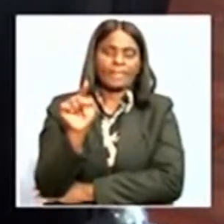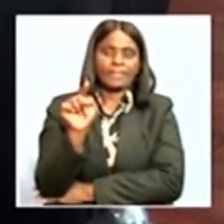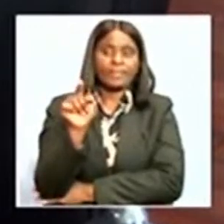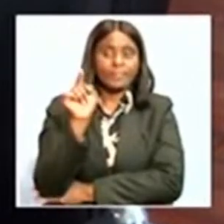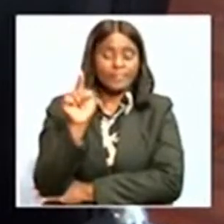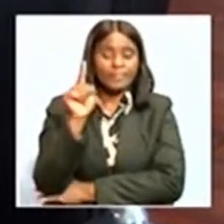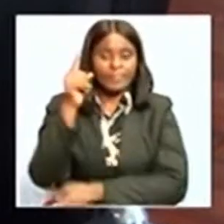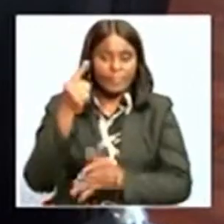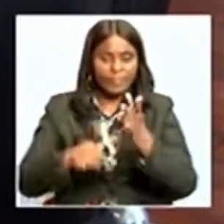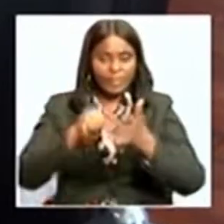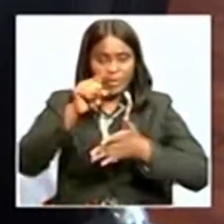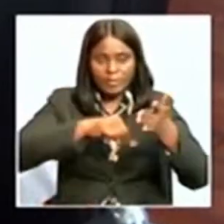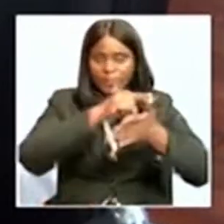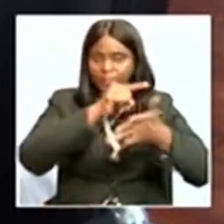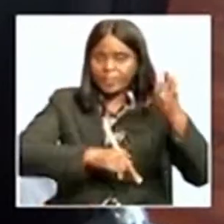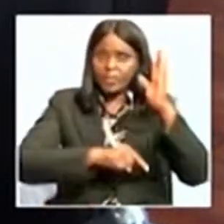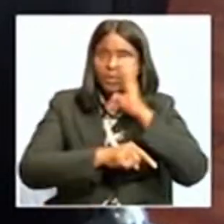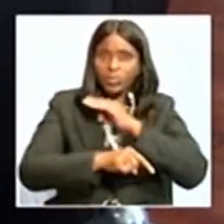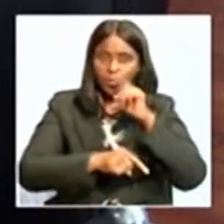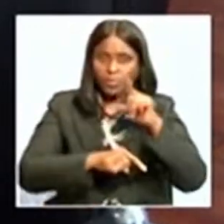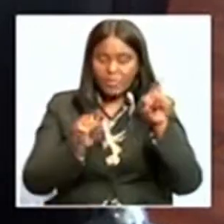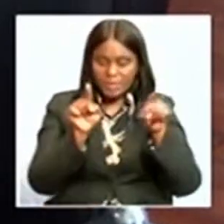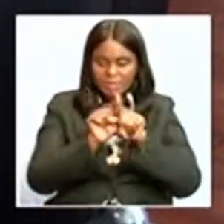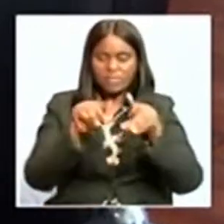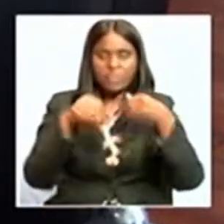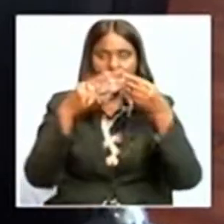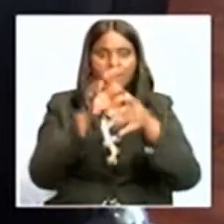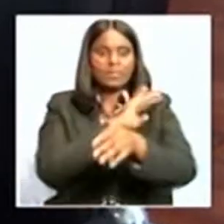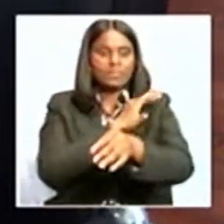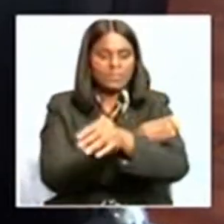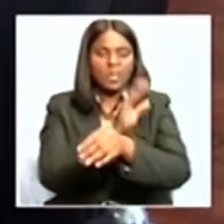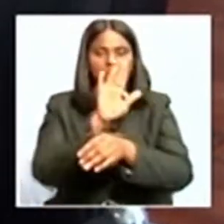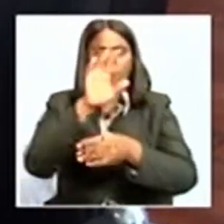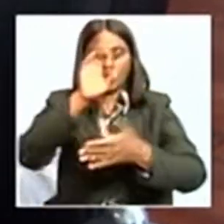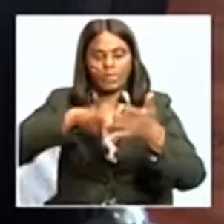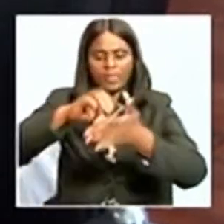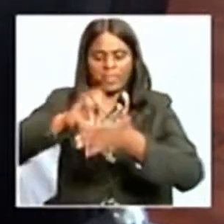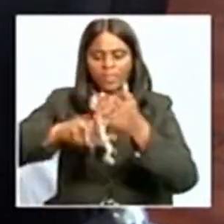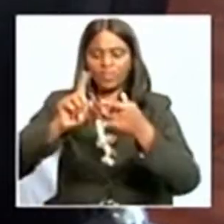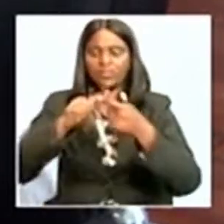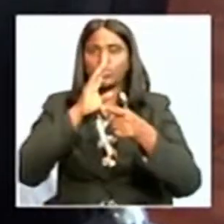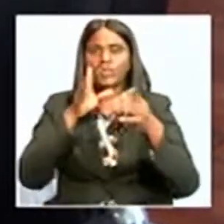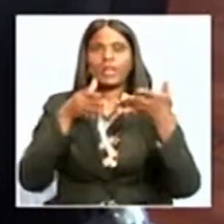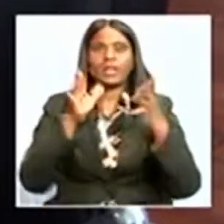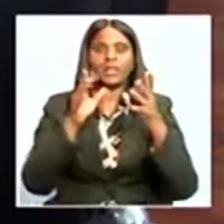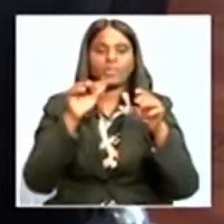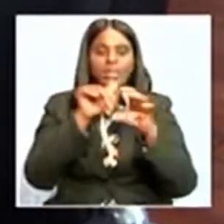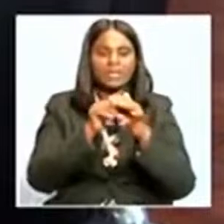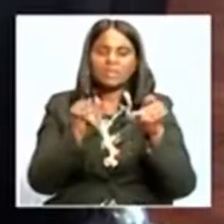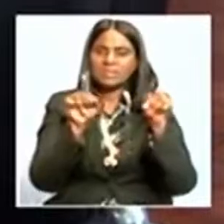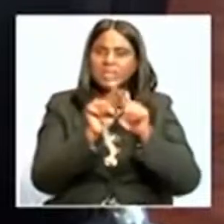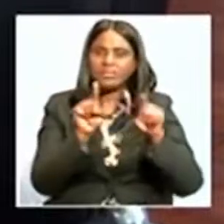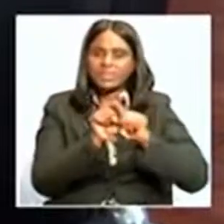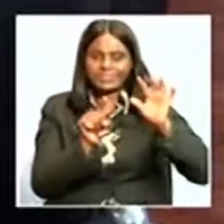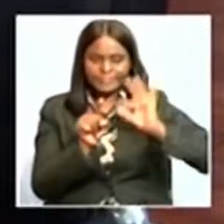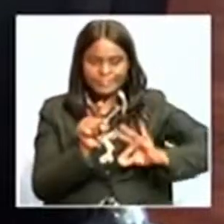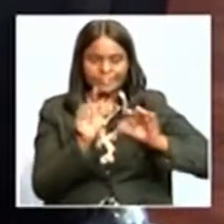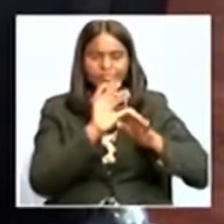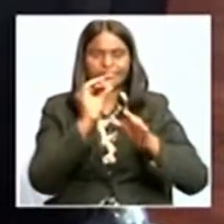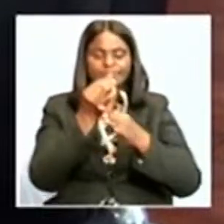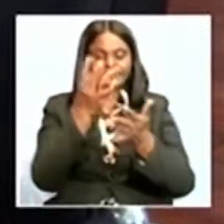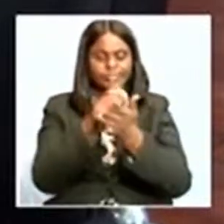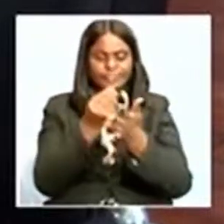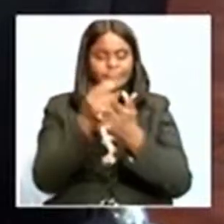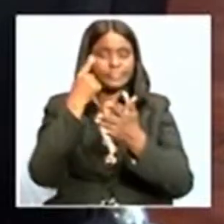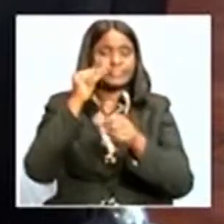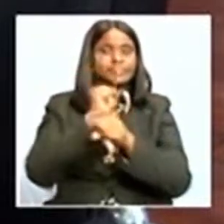by deleting it and mandating a deduction to be allowed in ascertaining the gains or profits of an